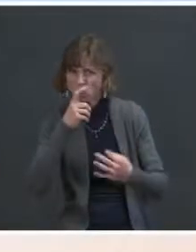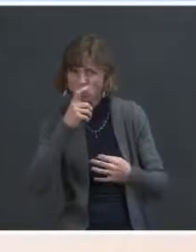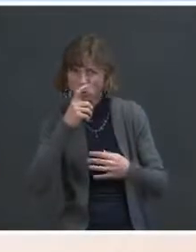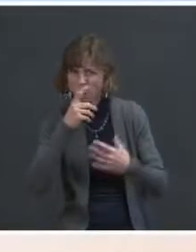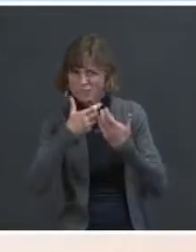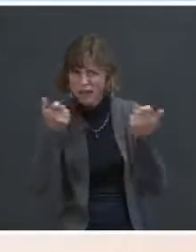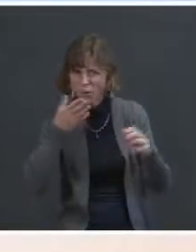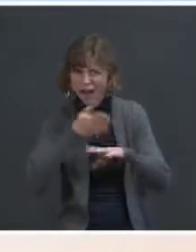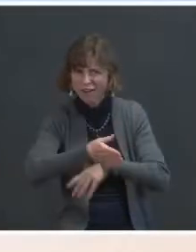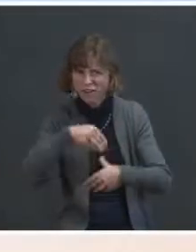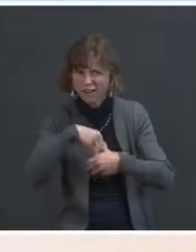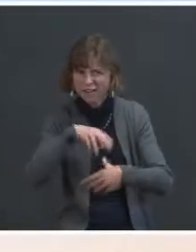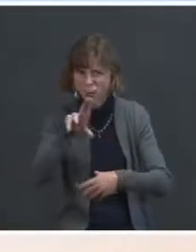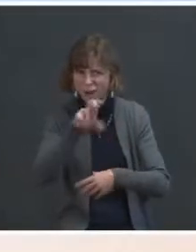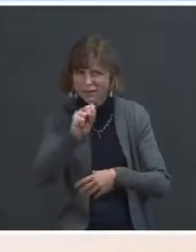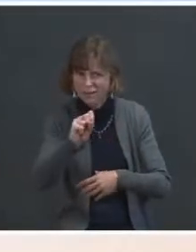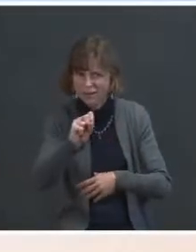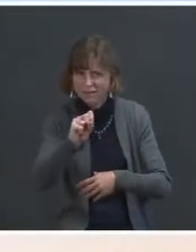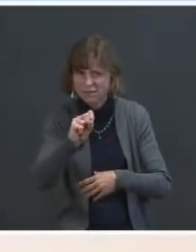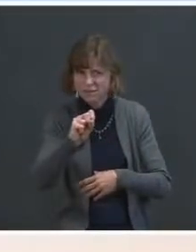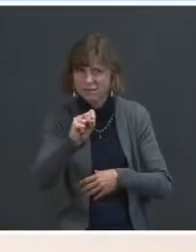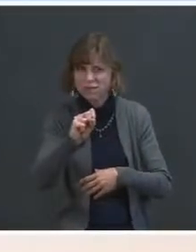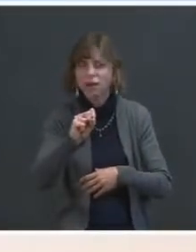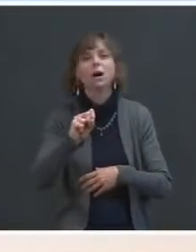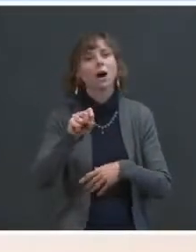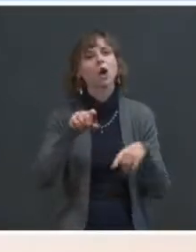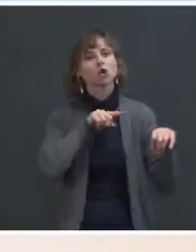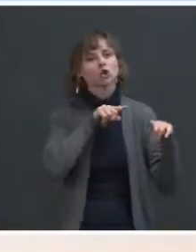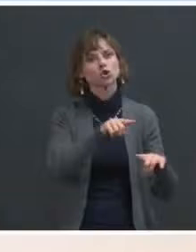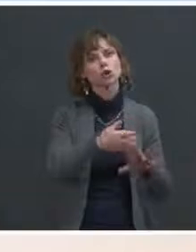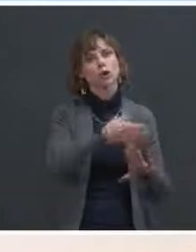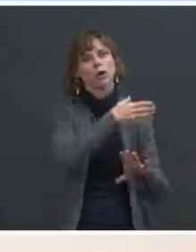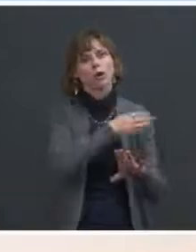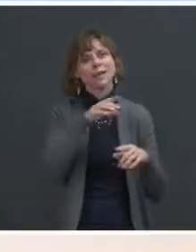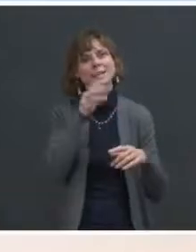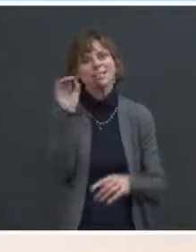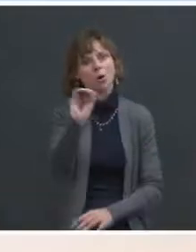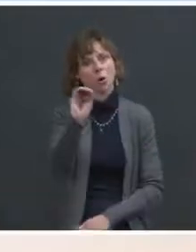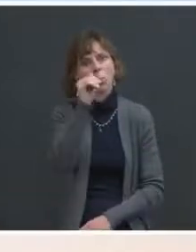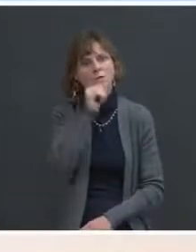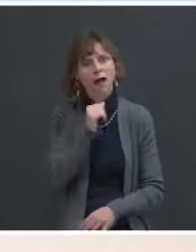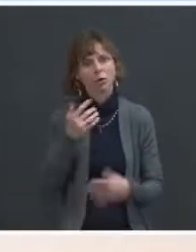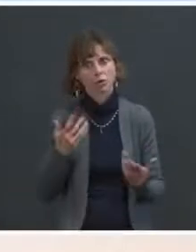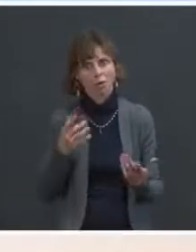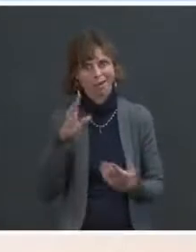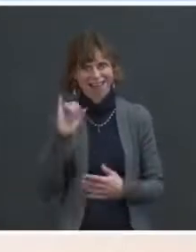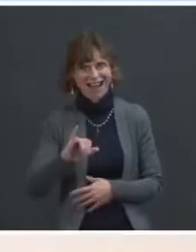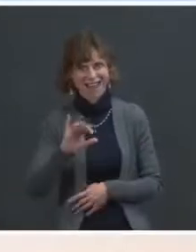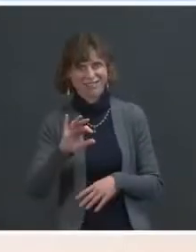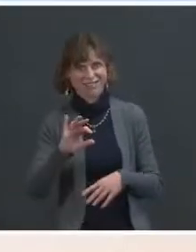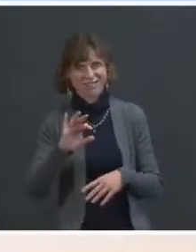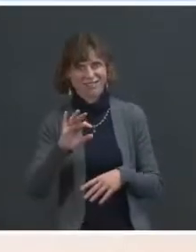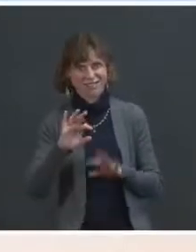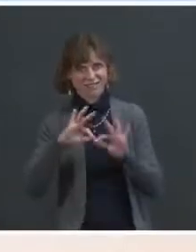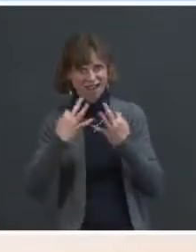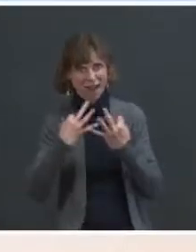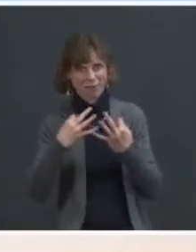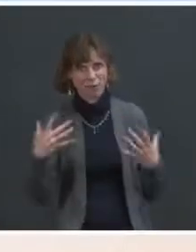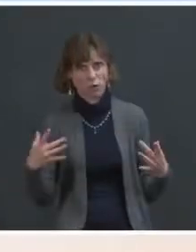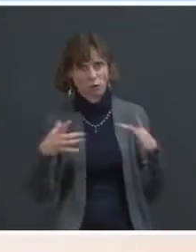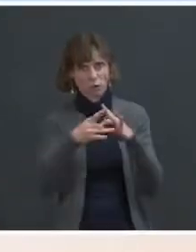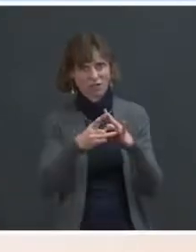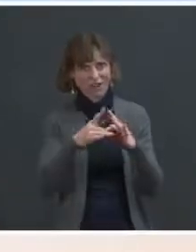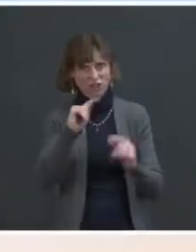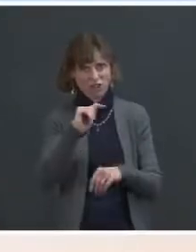United States? under during zero tolerance in the past. Well, that's exactly what the Family Reunification Task Force is doing. Right. So nothing beyond